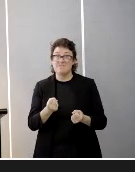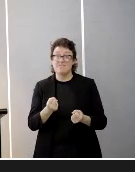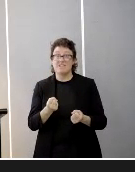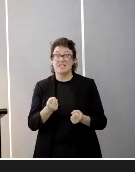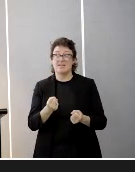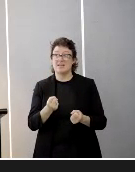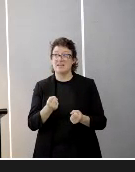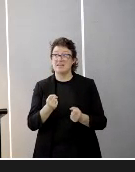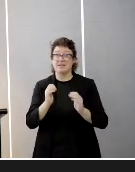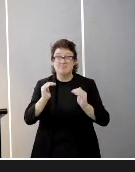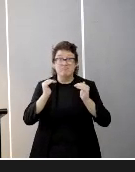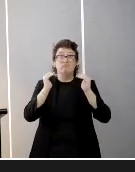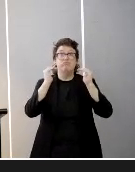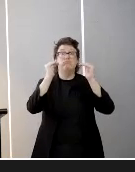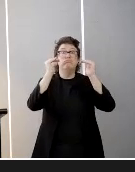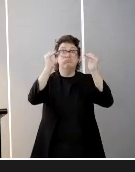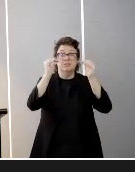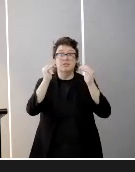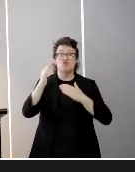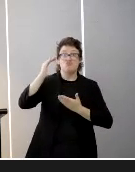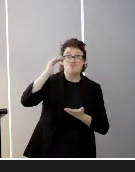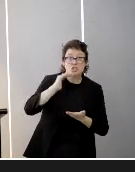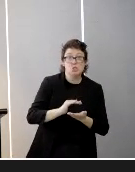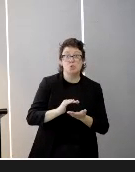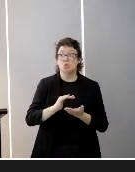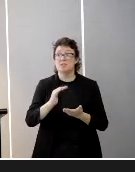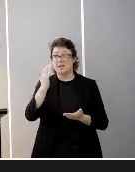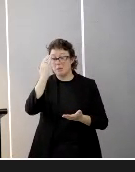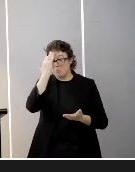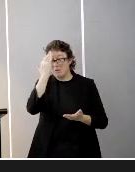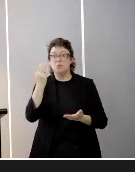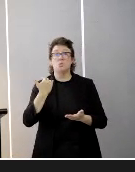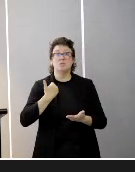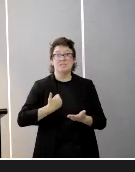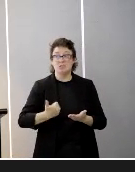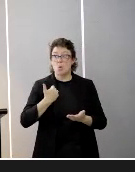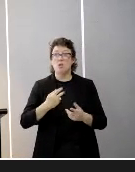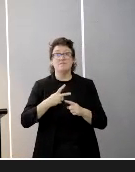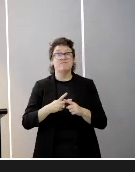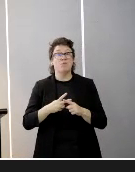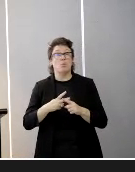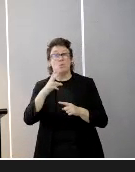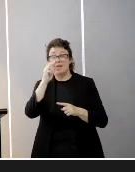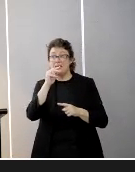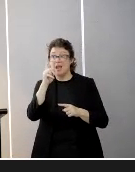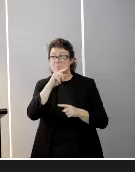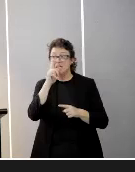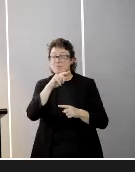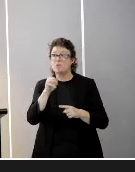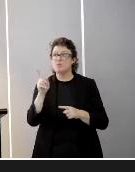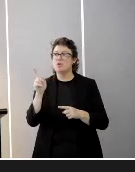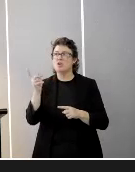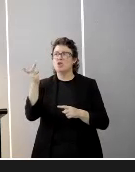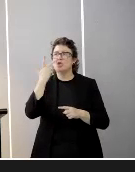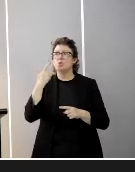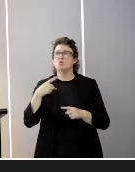significant reduction in the mental disorders, like for young people, like for the, you